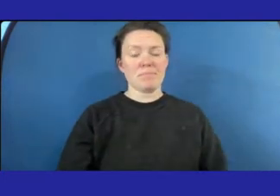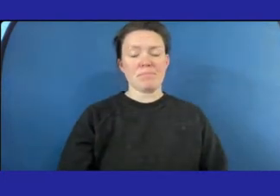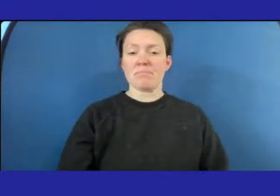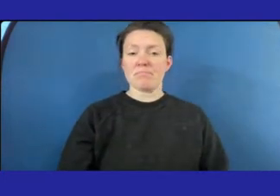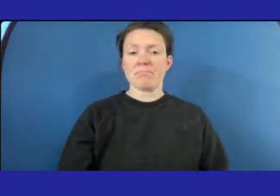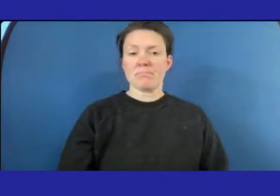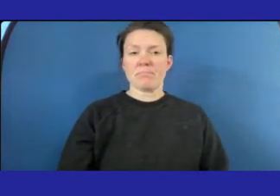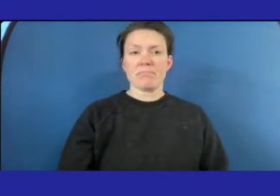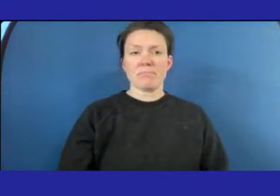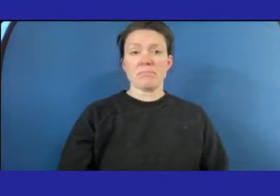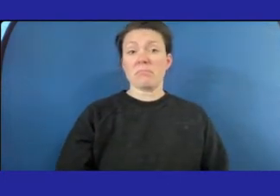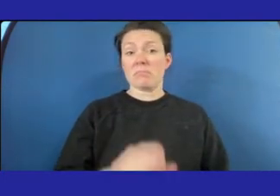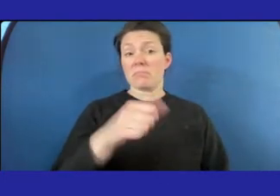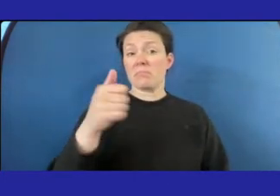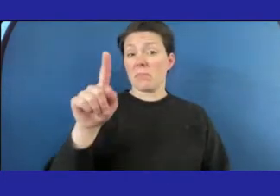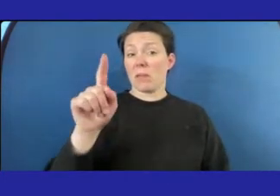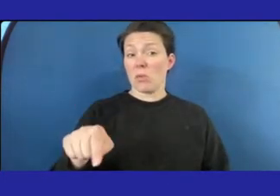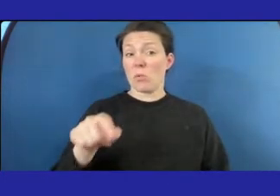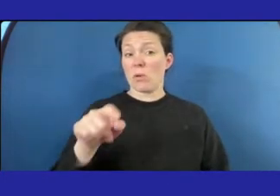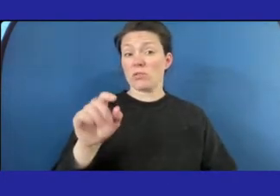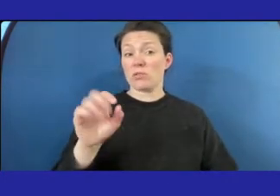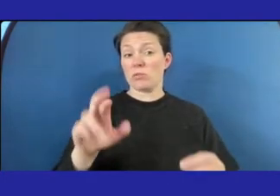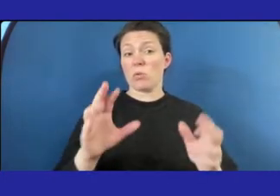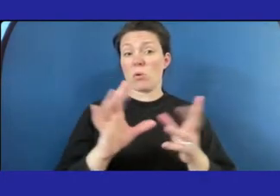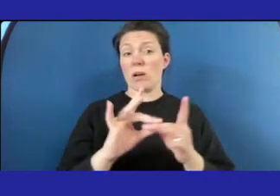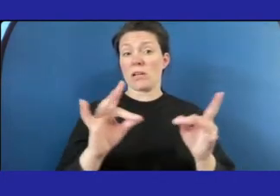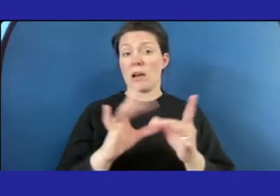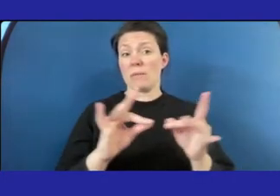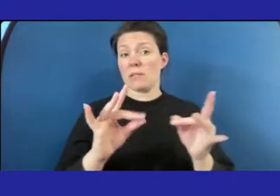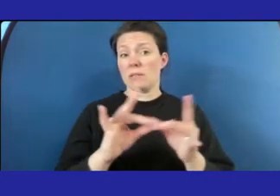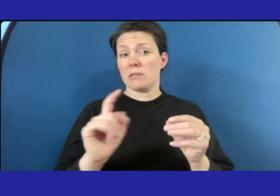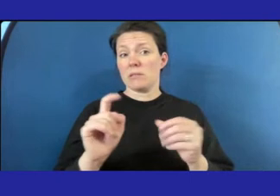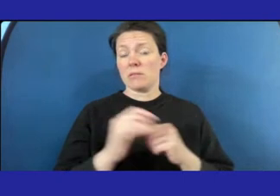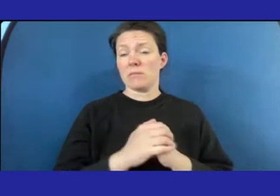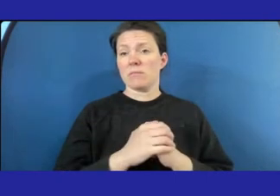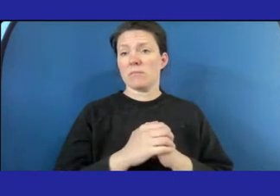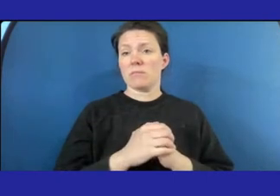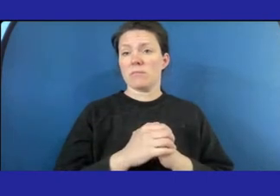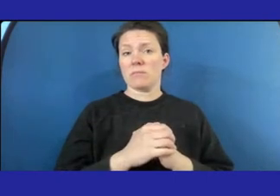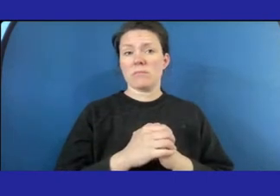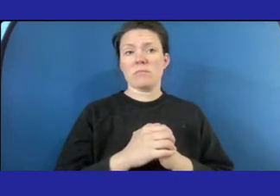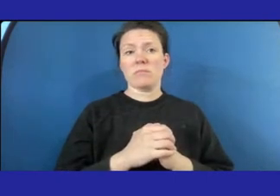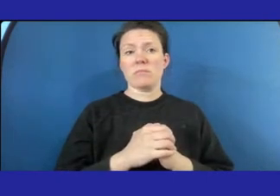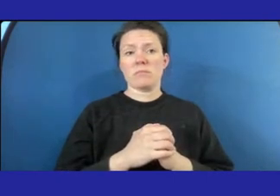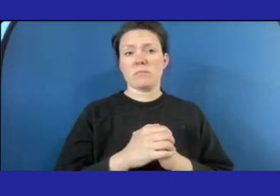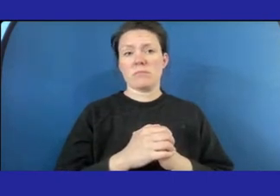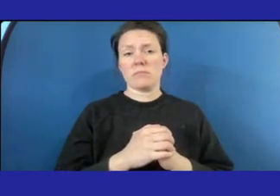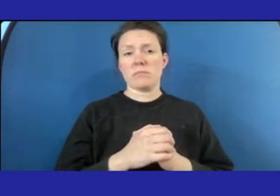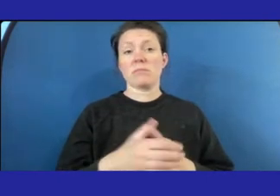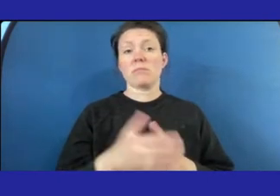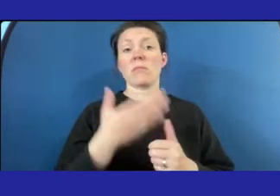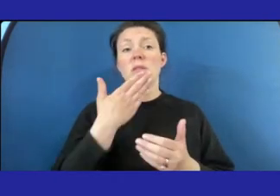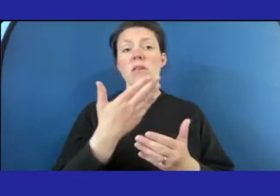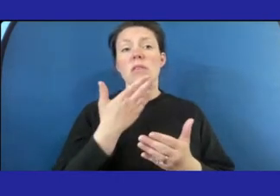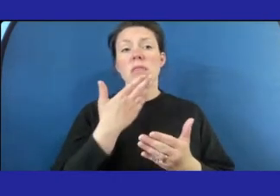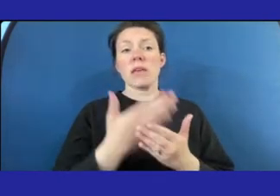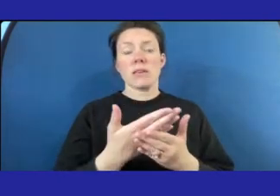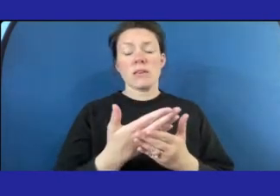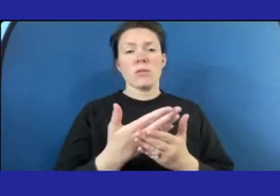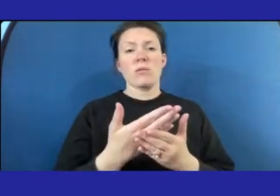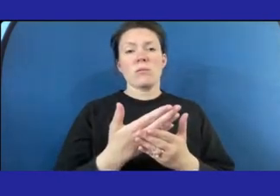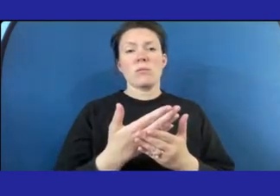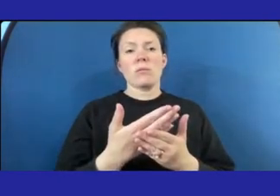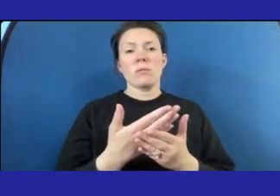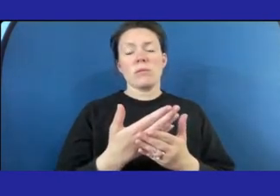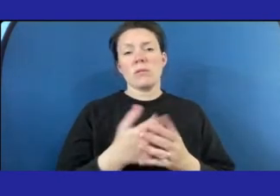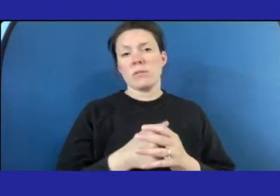So any other questions or comments? Okay. Thank you. And